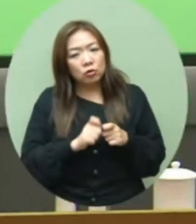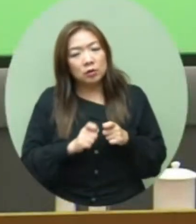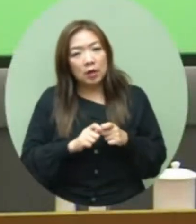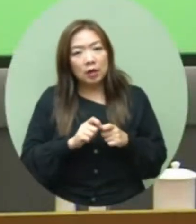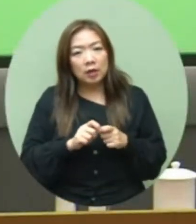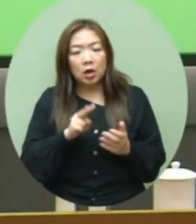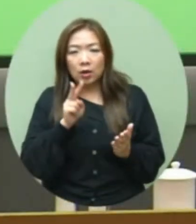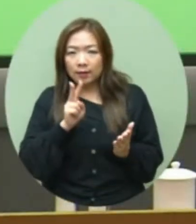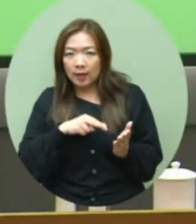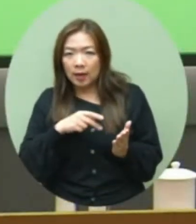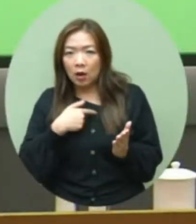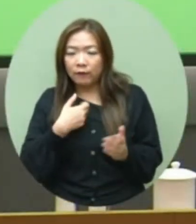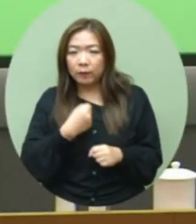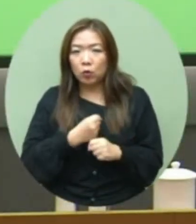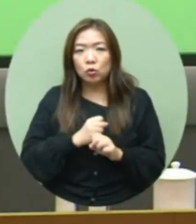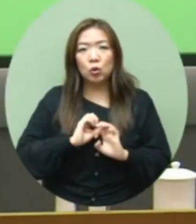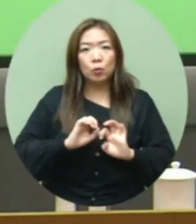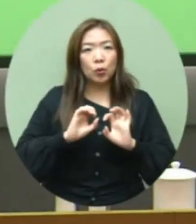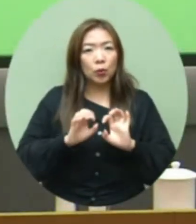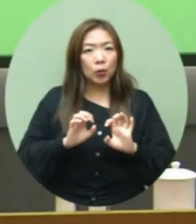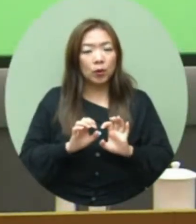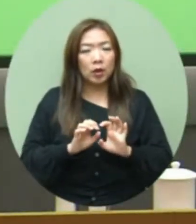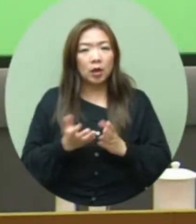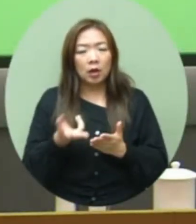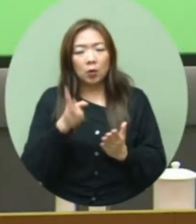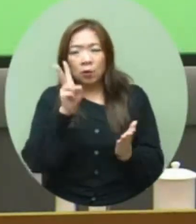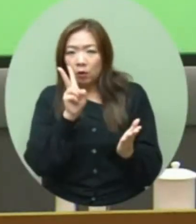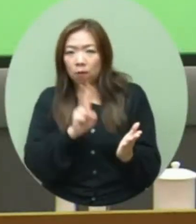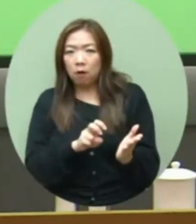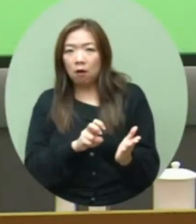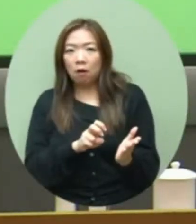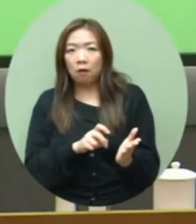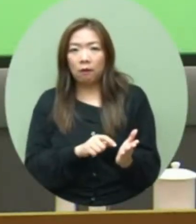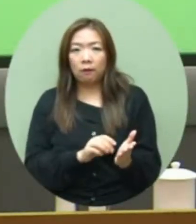If you read through the PA, you will see 2 elements.